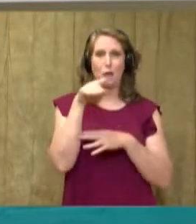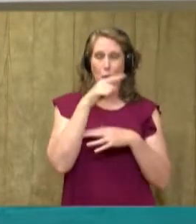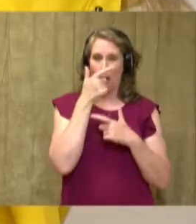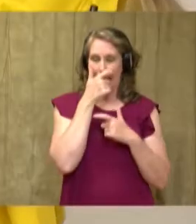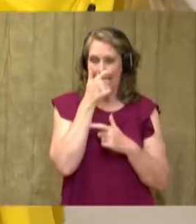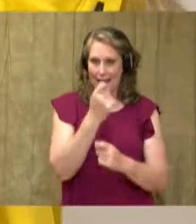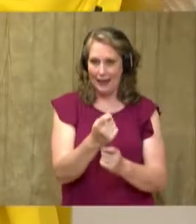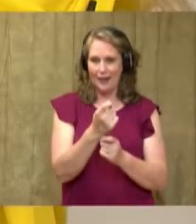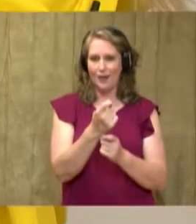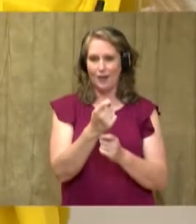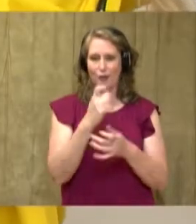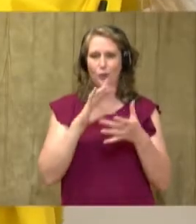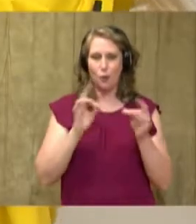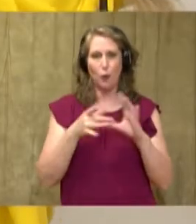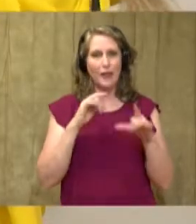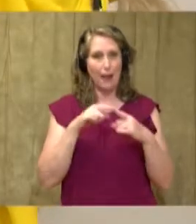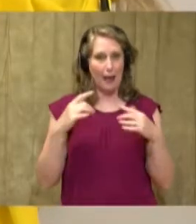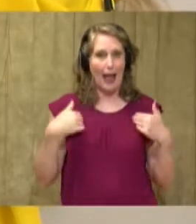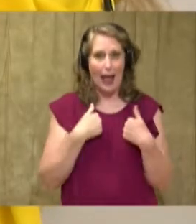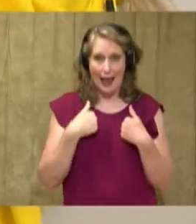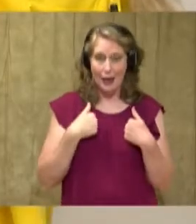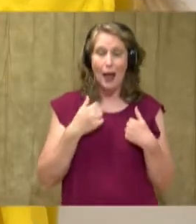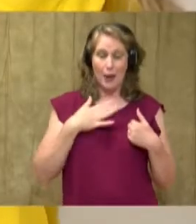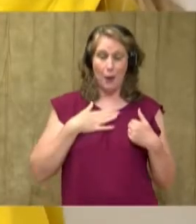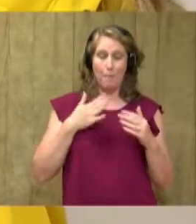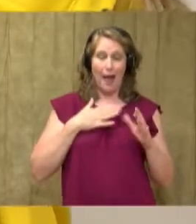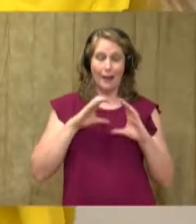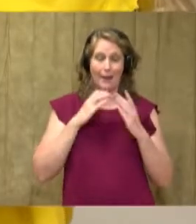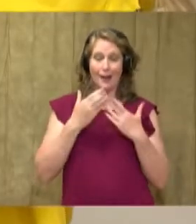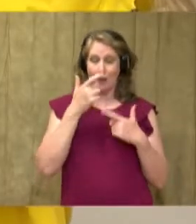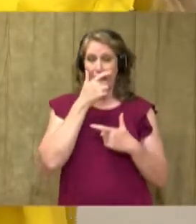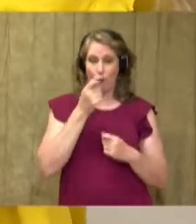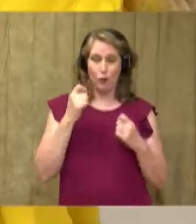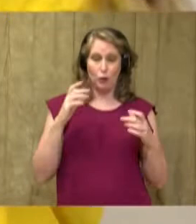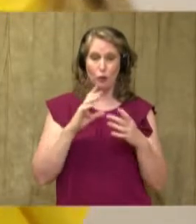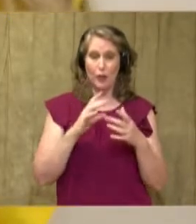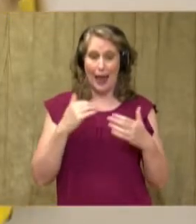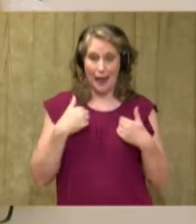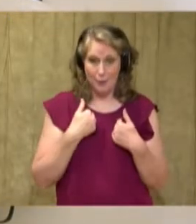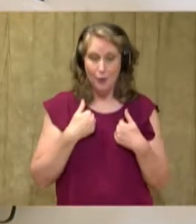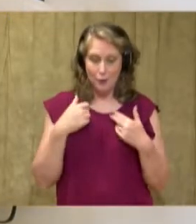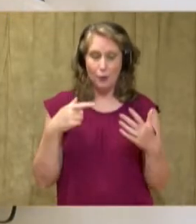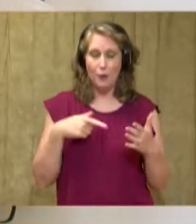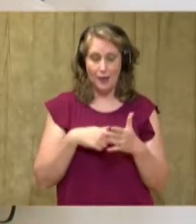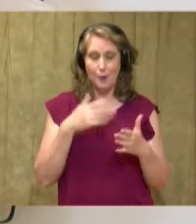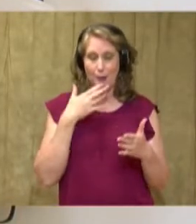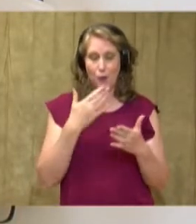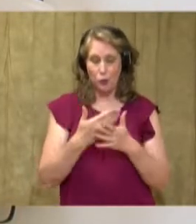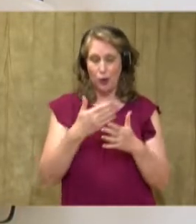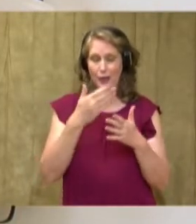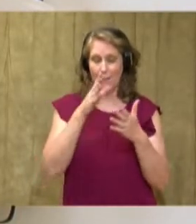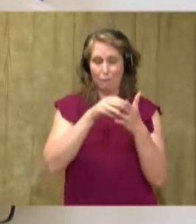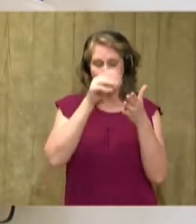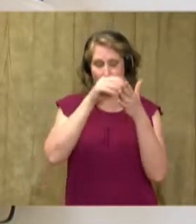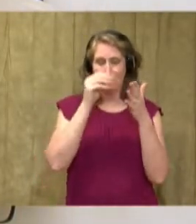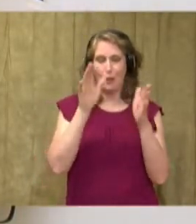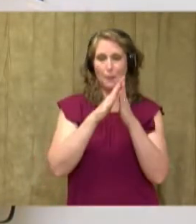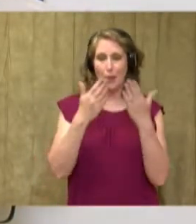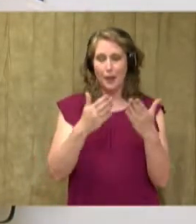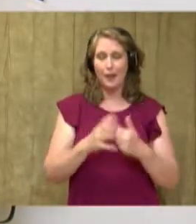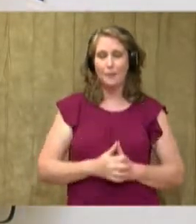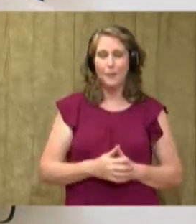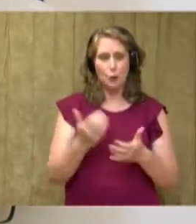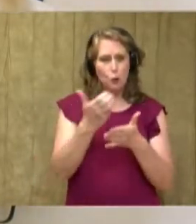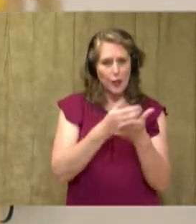really interested in like stories about animals. I know that my class was, so this could be one that you would really be interested in to give you more